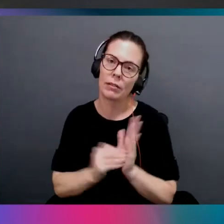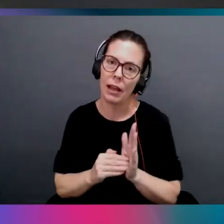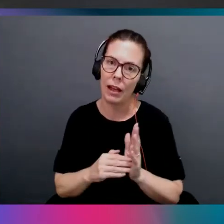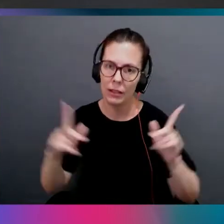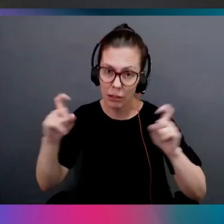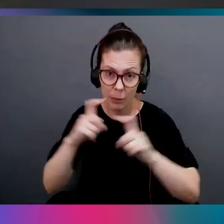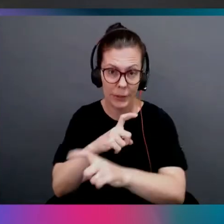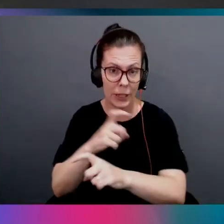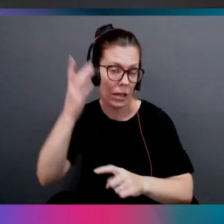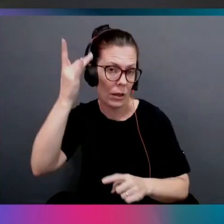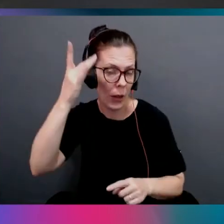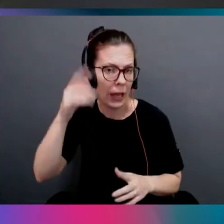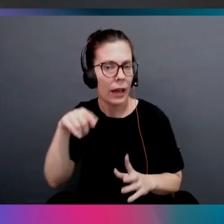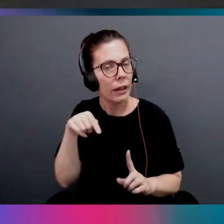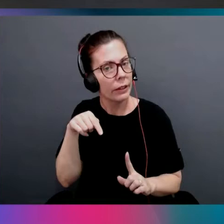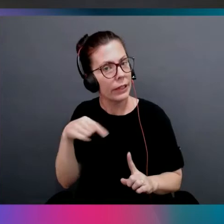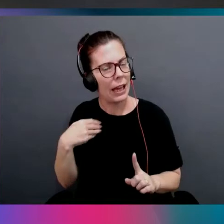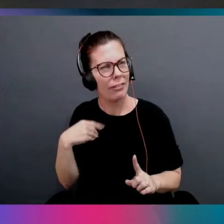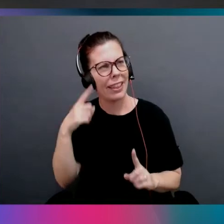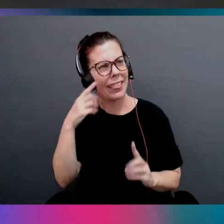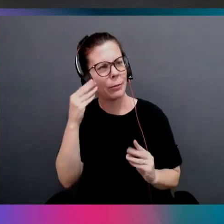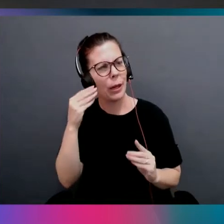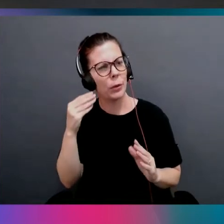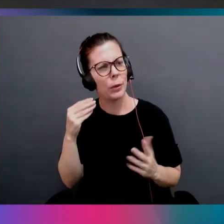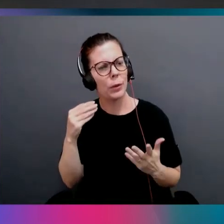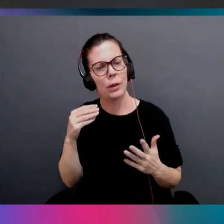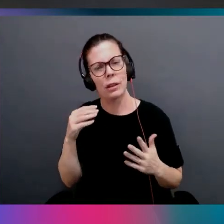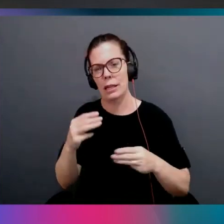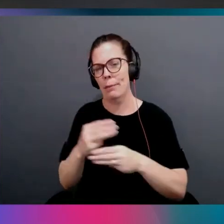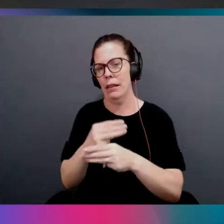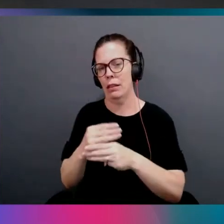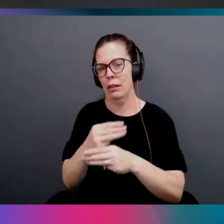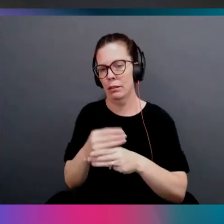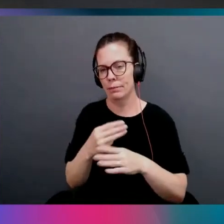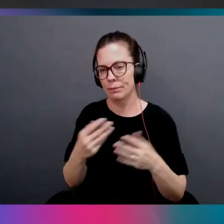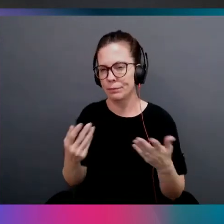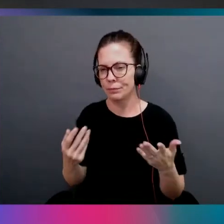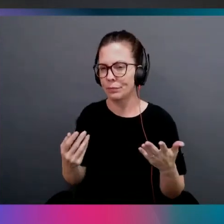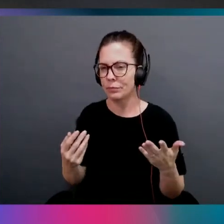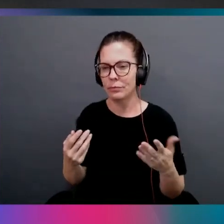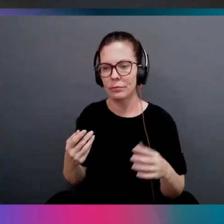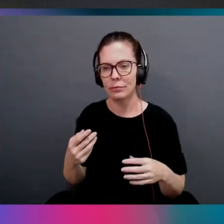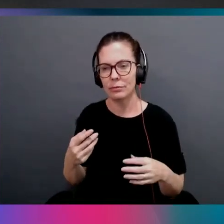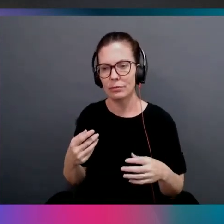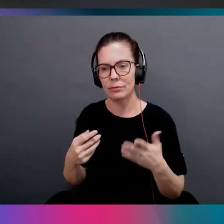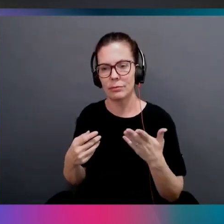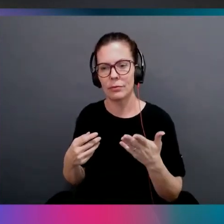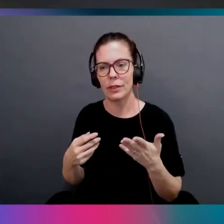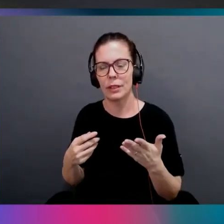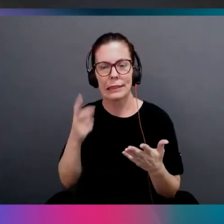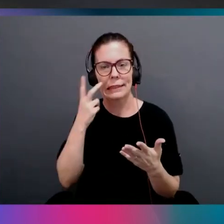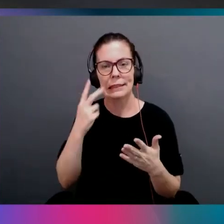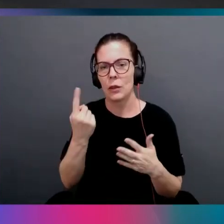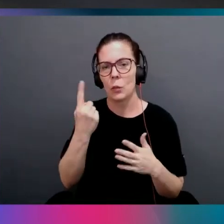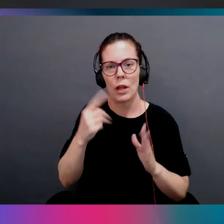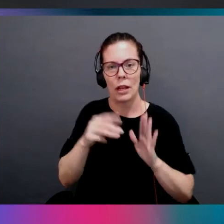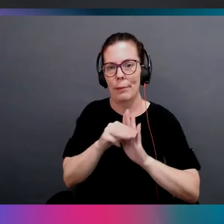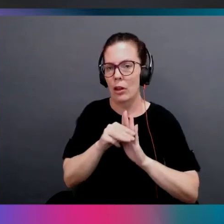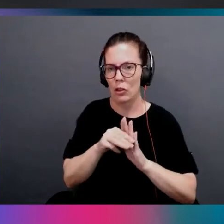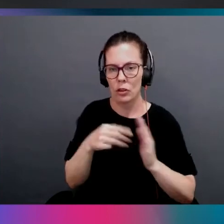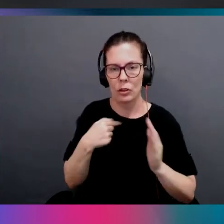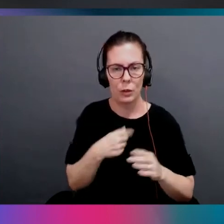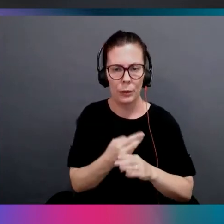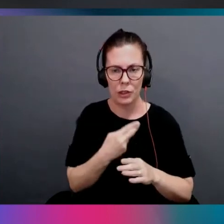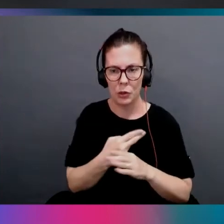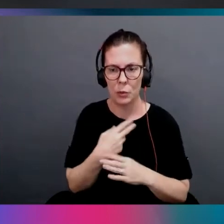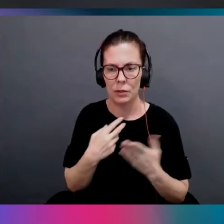there is, if you think about it, mathematically, we can look at here. Let's look at one of the models that we'll use for this